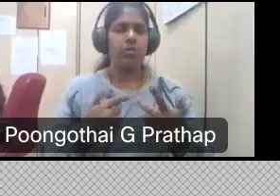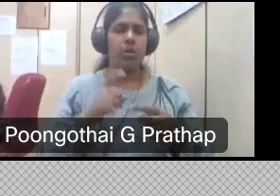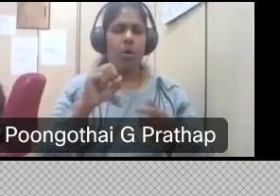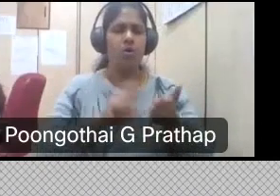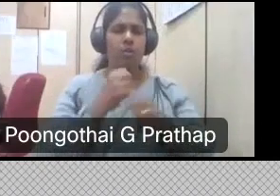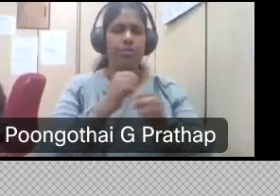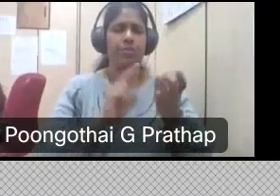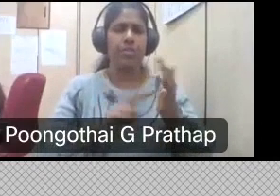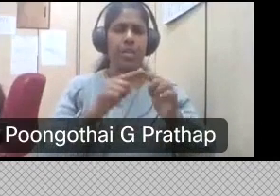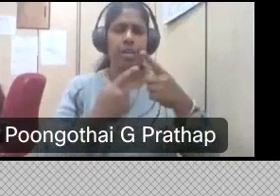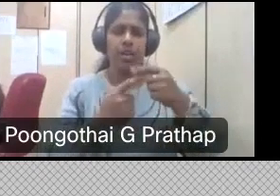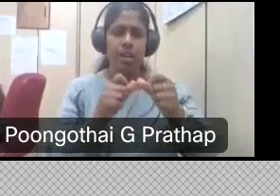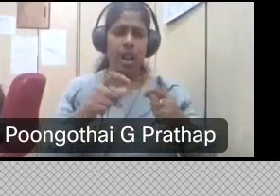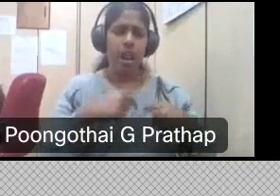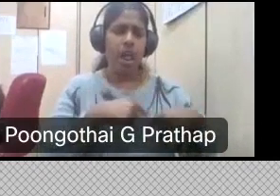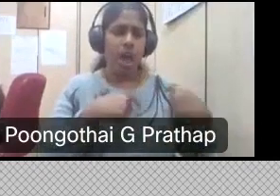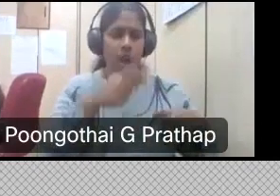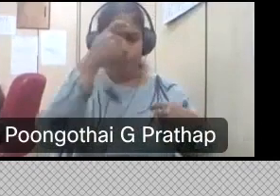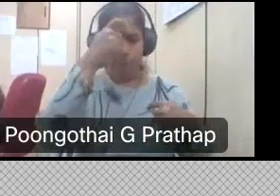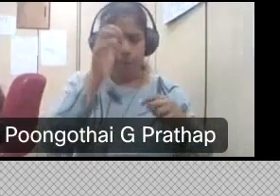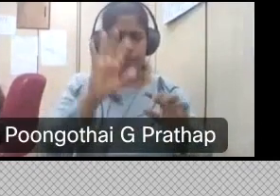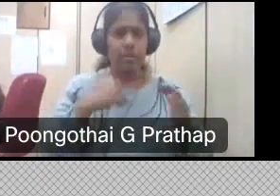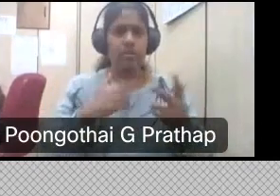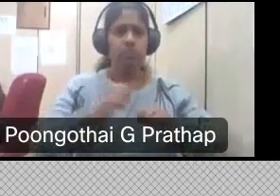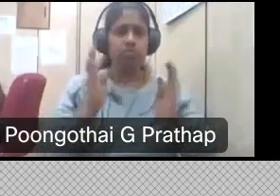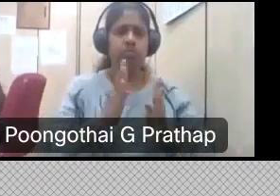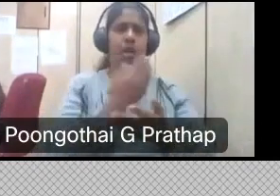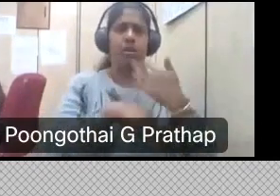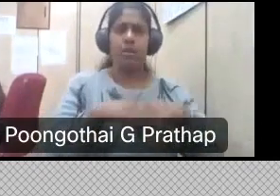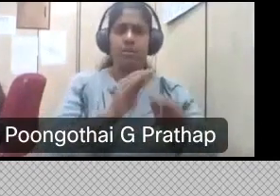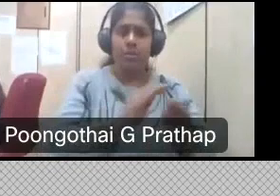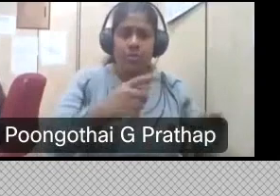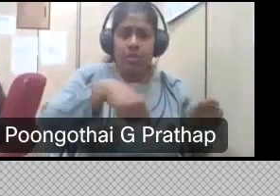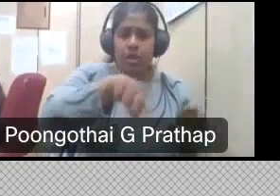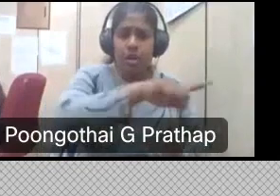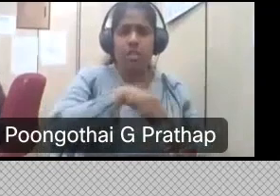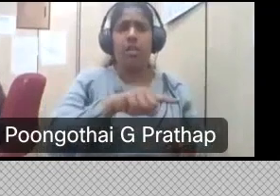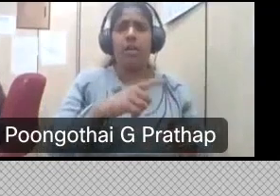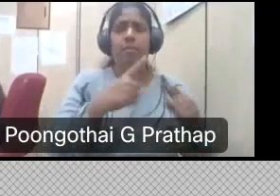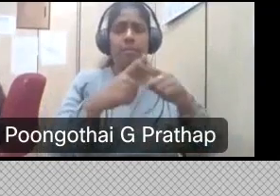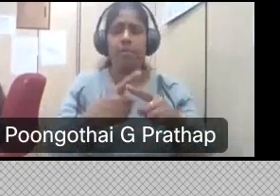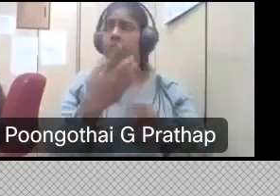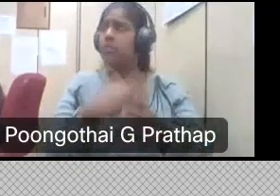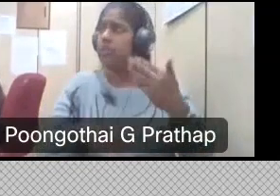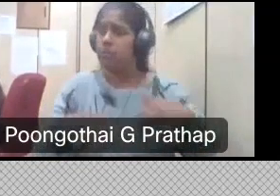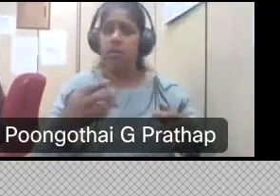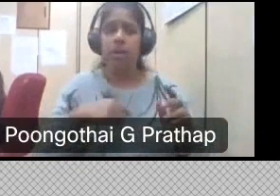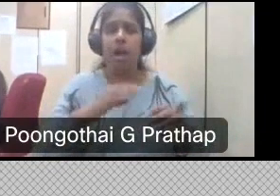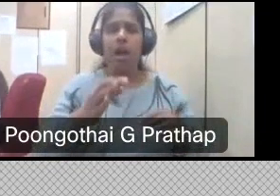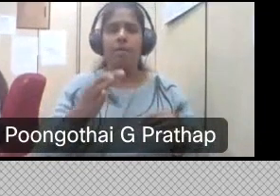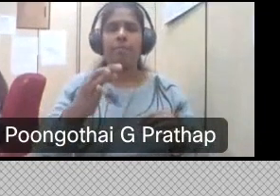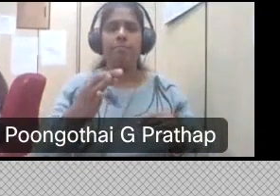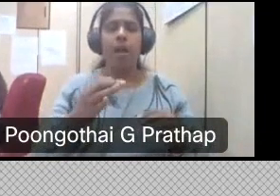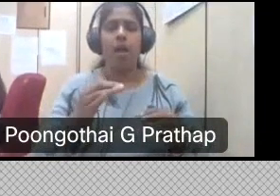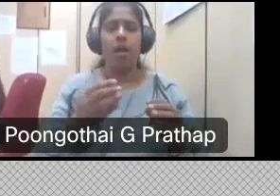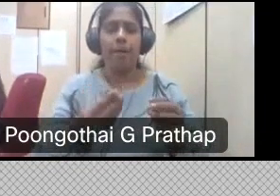morbidity, mortality in Down syndrome and also the disability further adding up. So early diagnosis